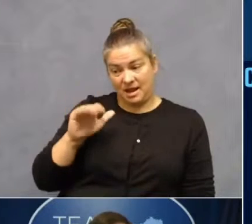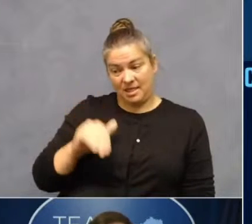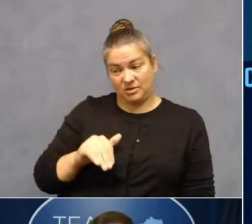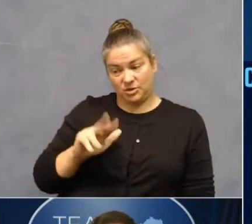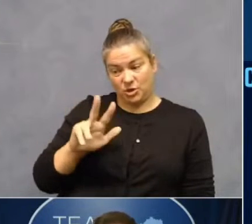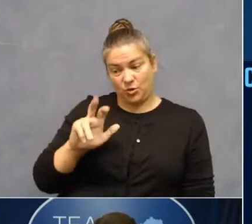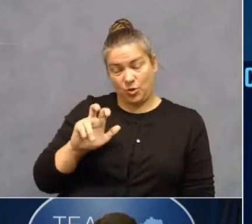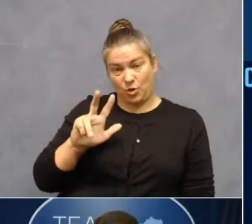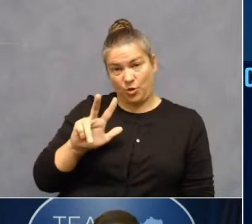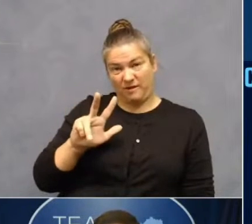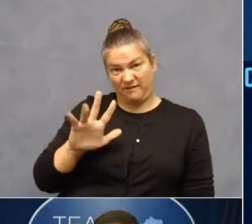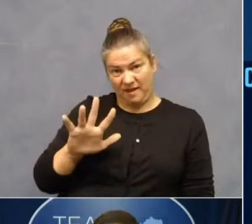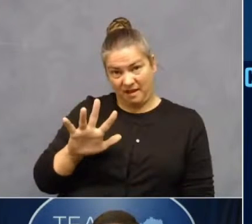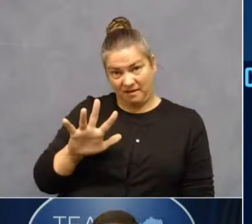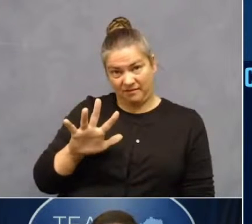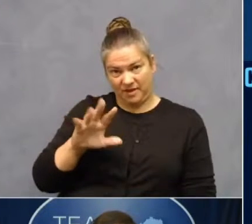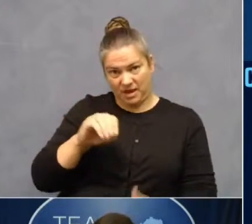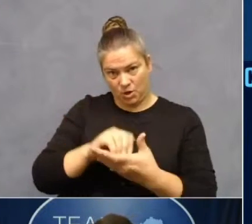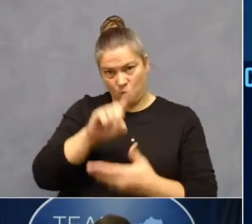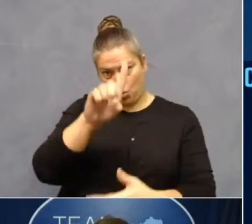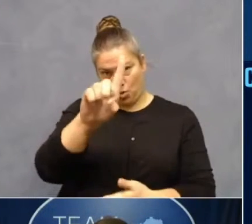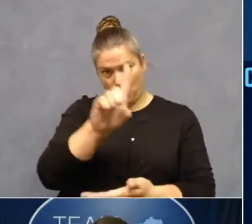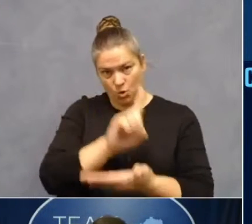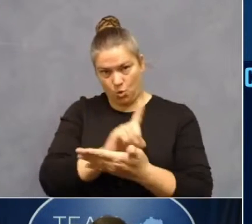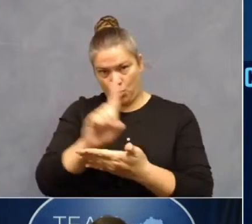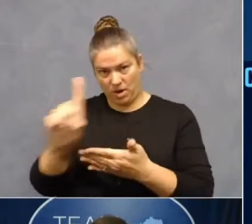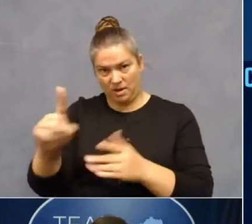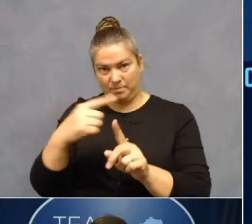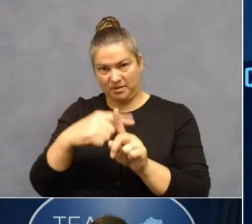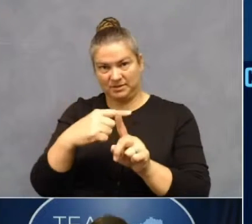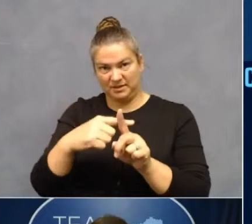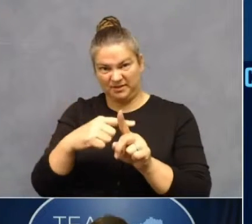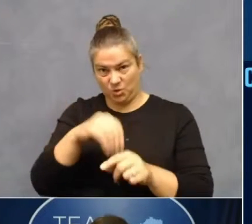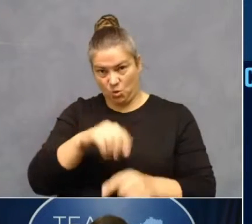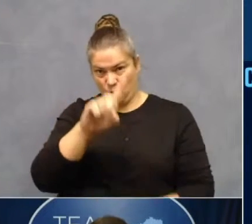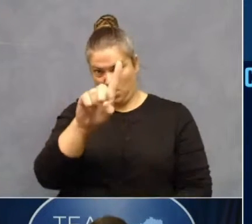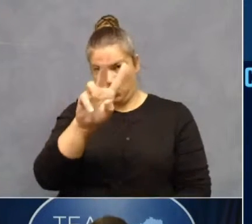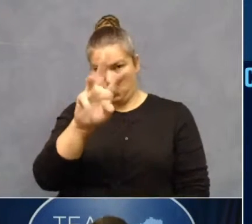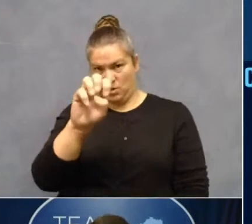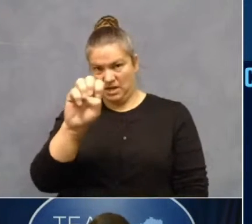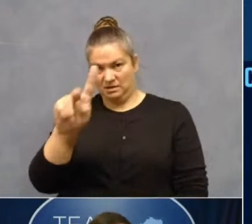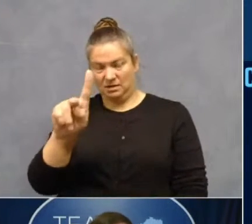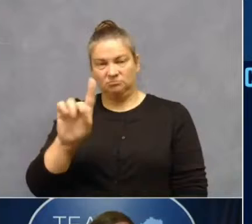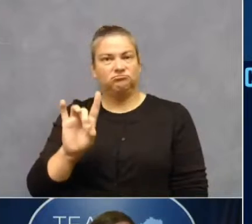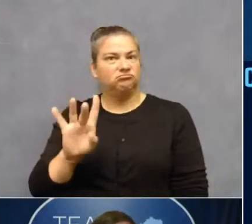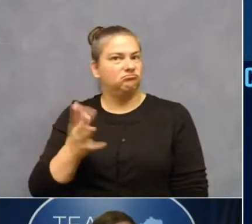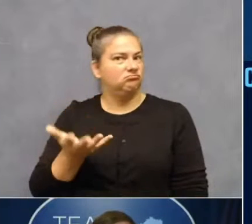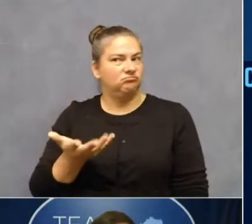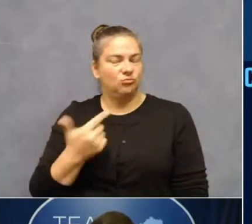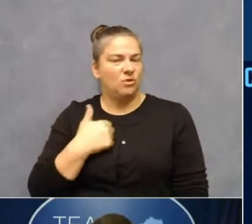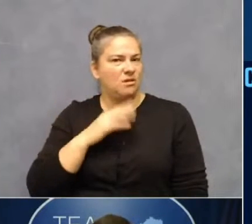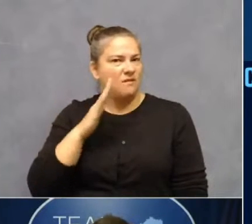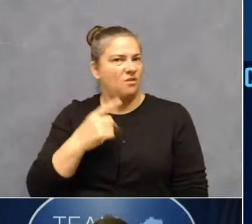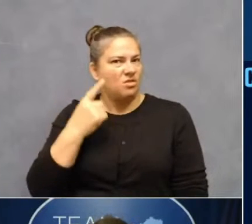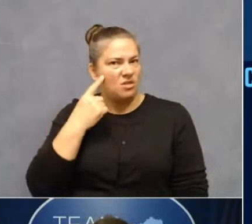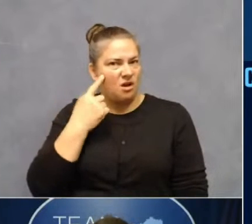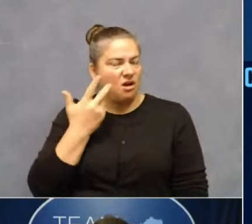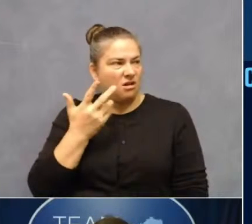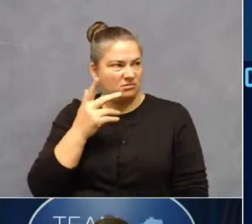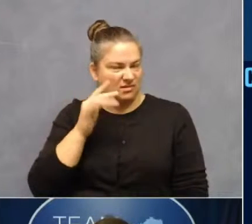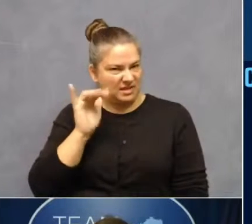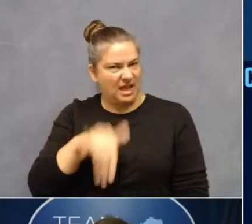9,335 cases in Kentucky is something that we never hoped that we would see.